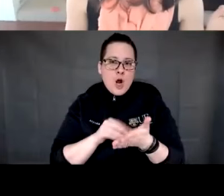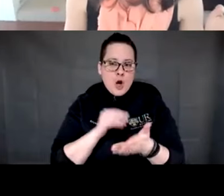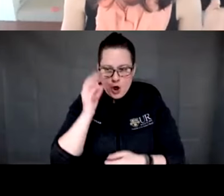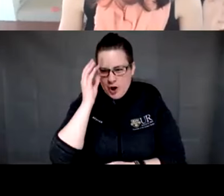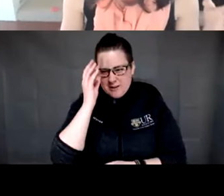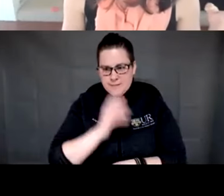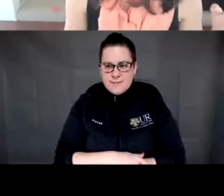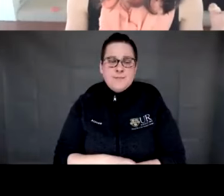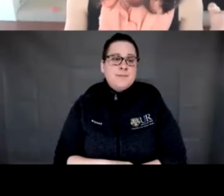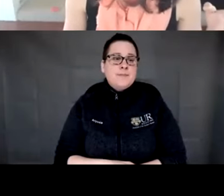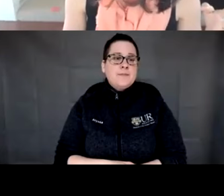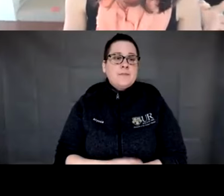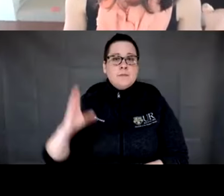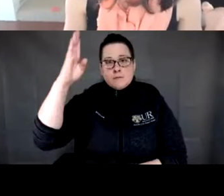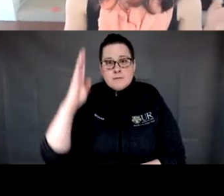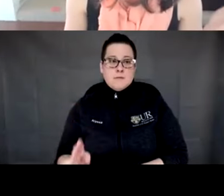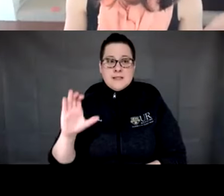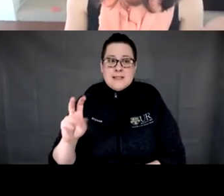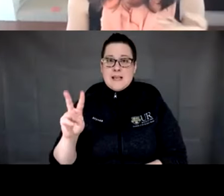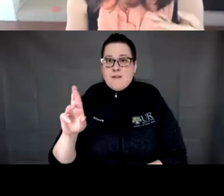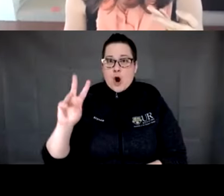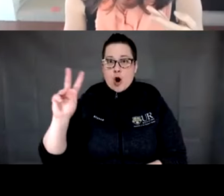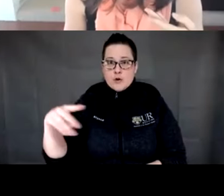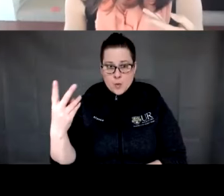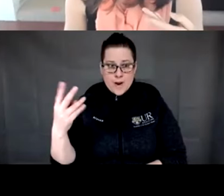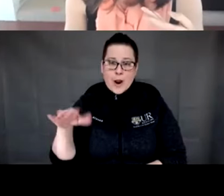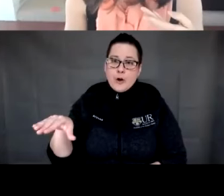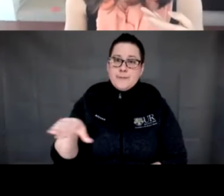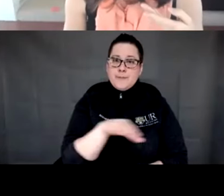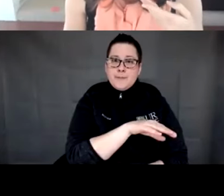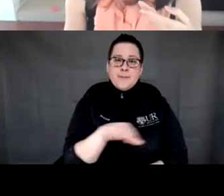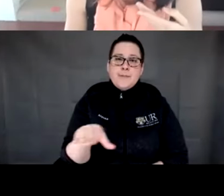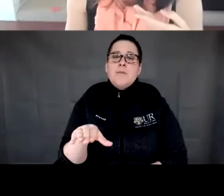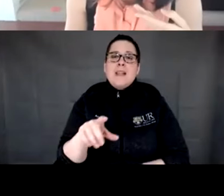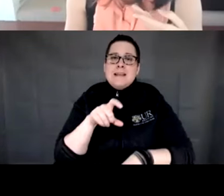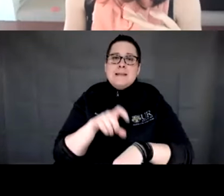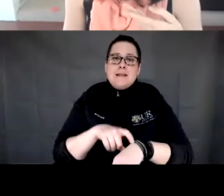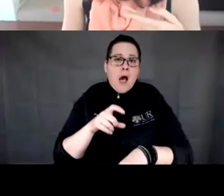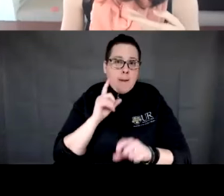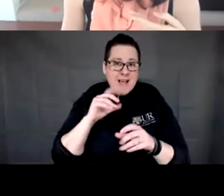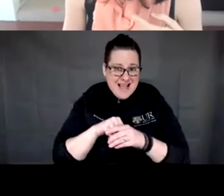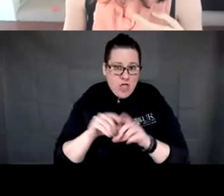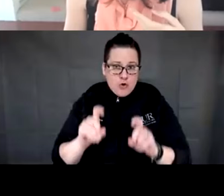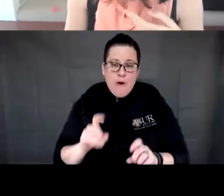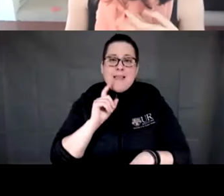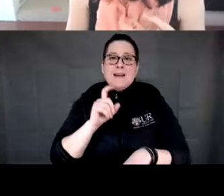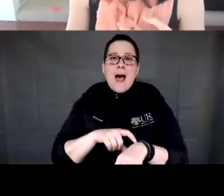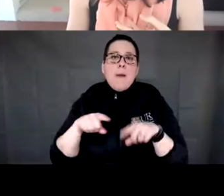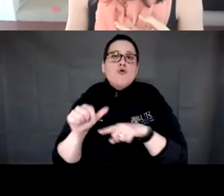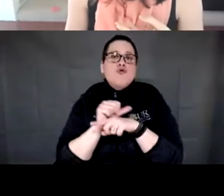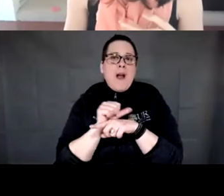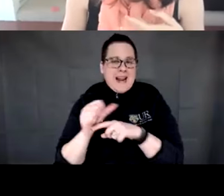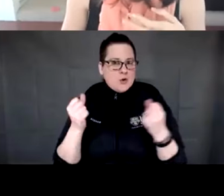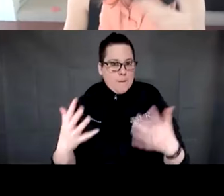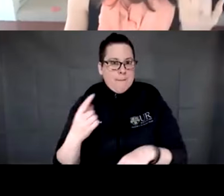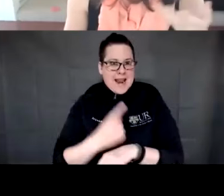vertical axis here, this is the cross-validated R squared. And now on the horizontal axis, instead of time in the trial, this is now time during training. So this is many